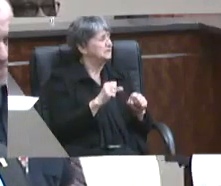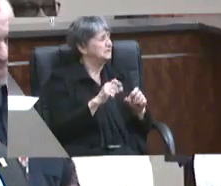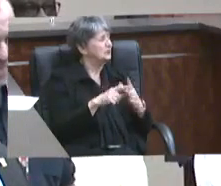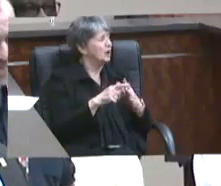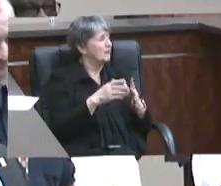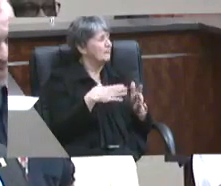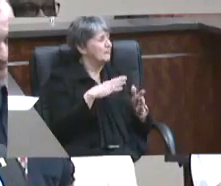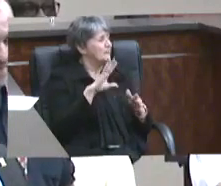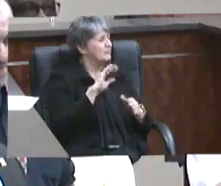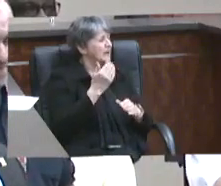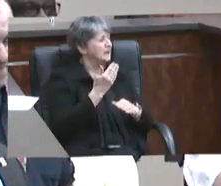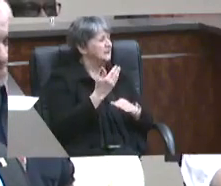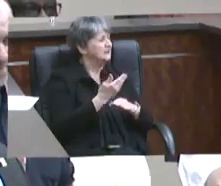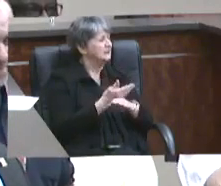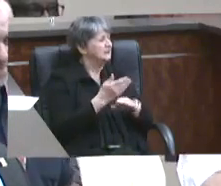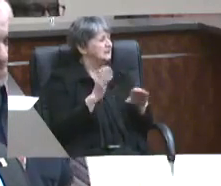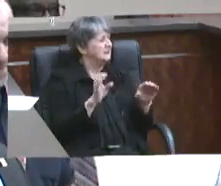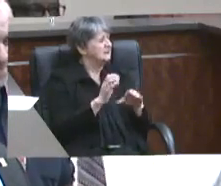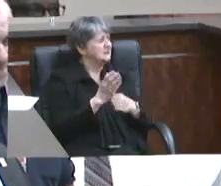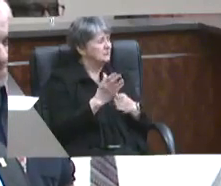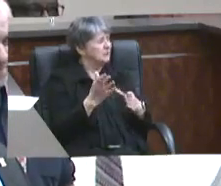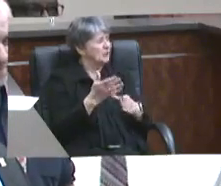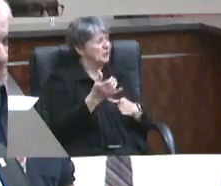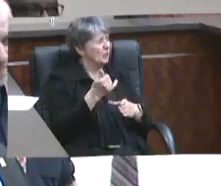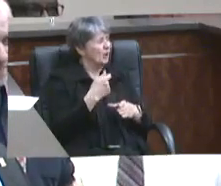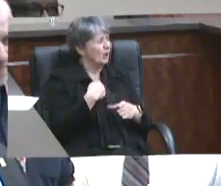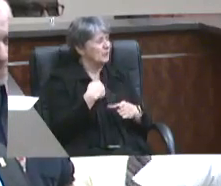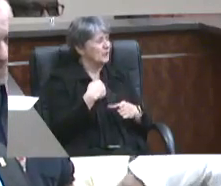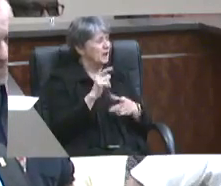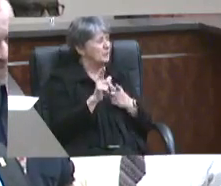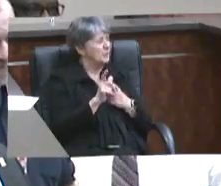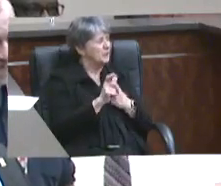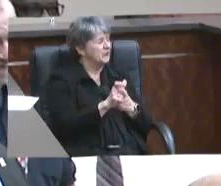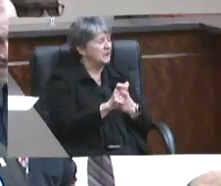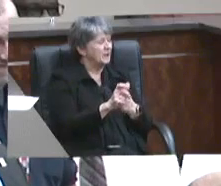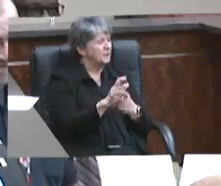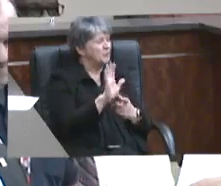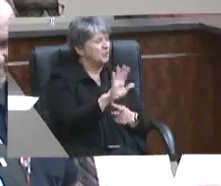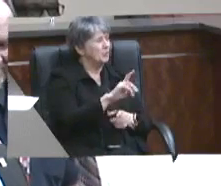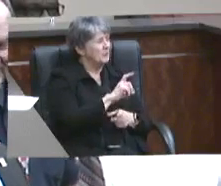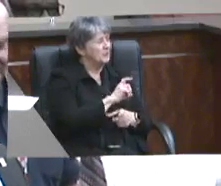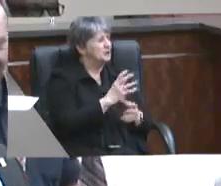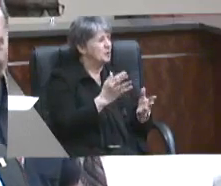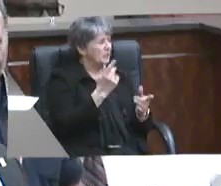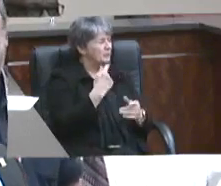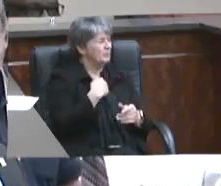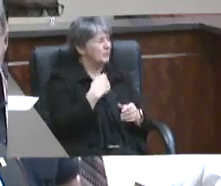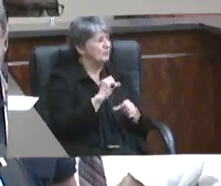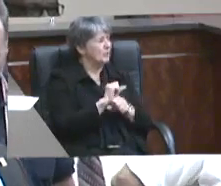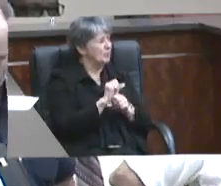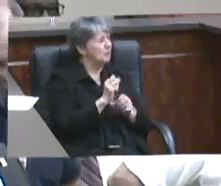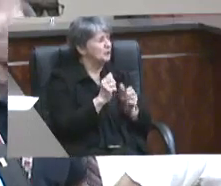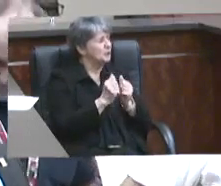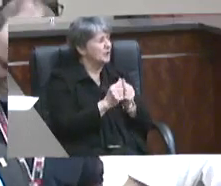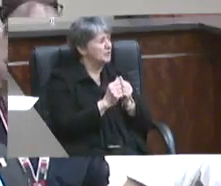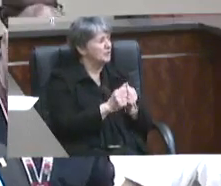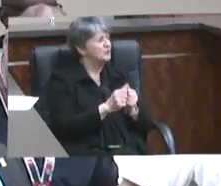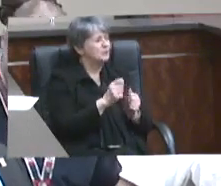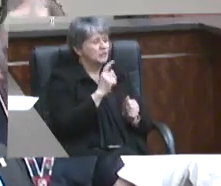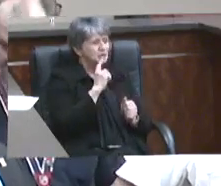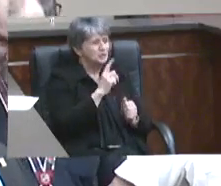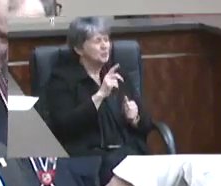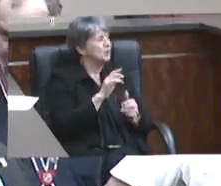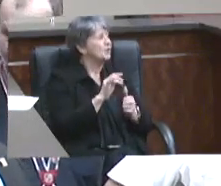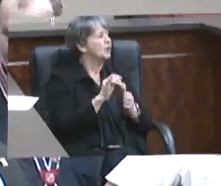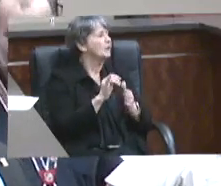you call me for traffic signal. I'm running out there. Your officers are waiting for me. And we work together, we make sure the safety of the